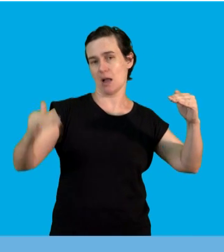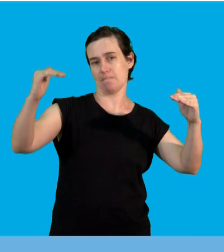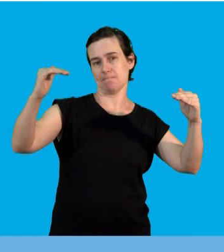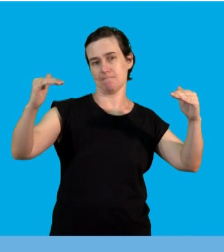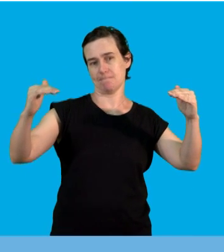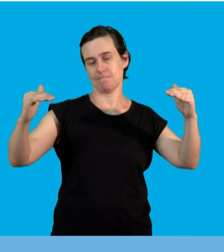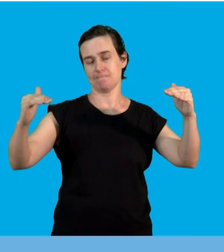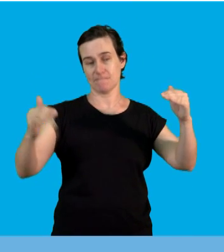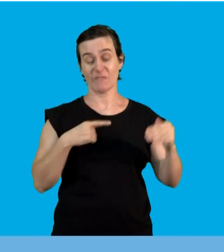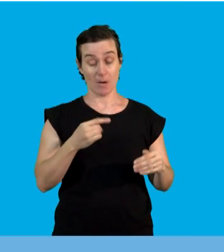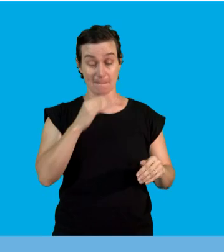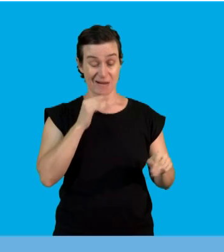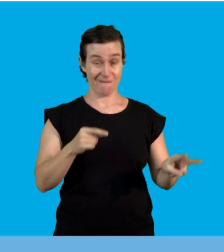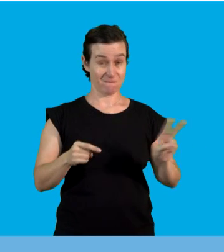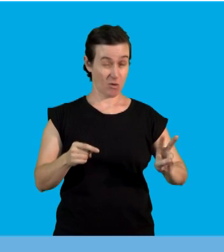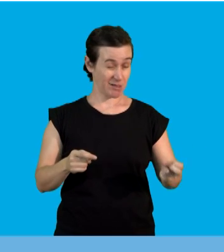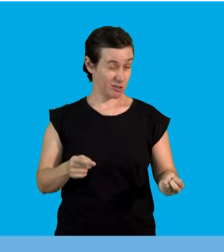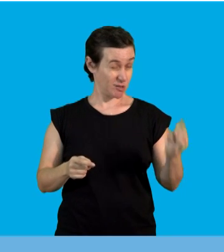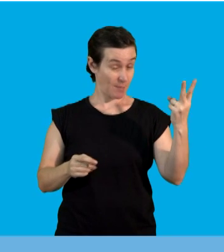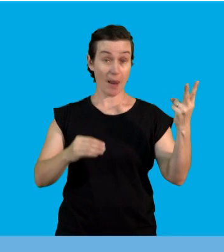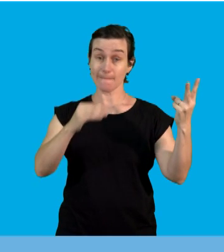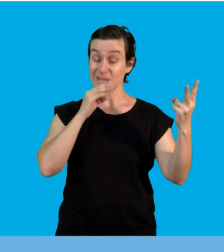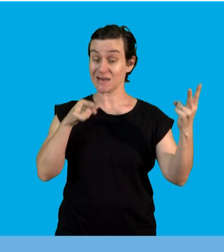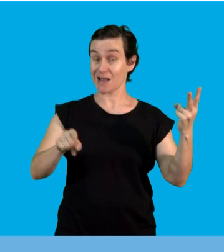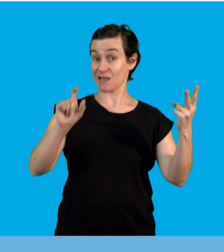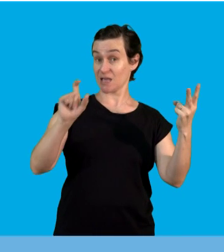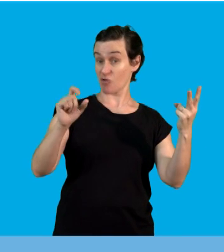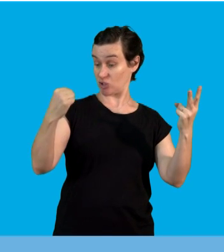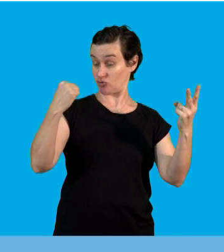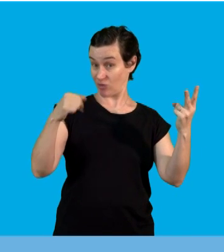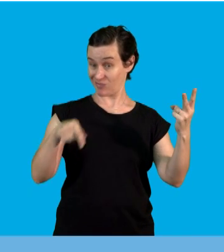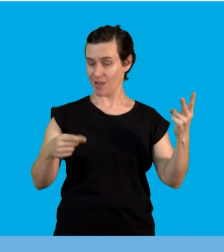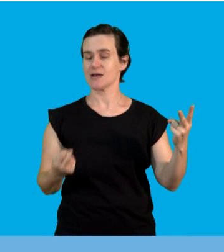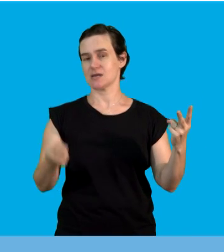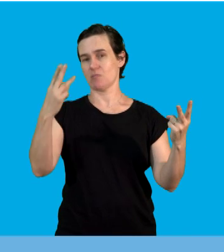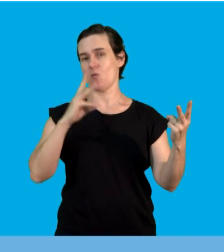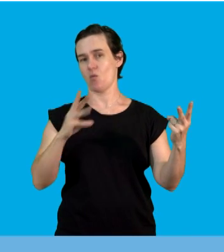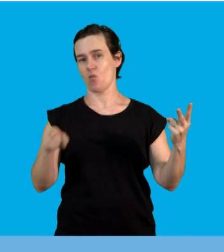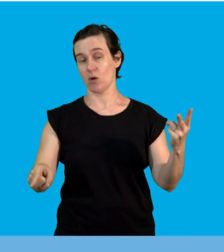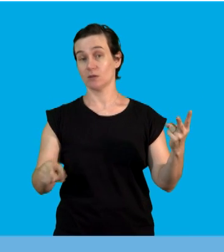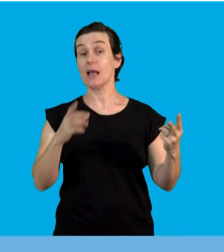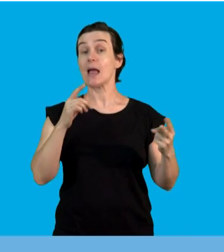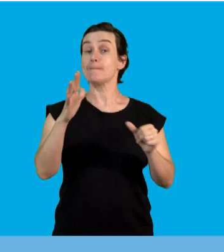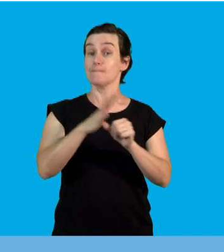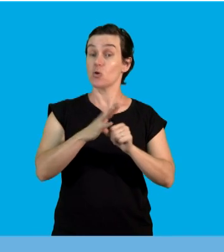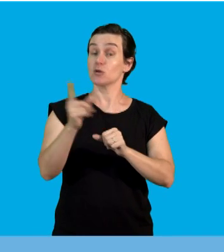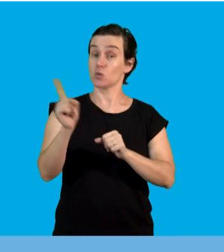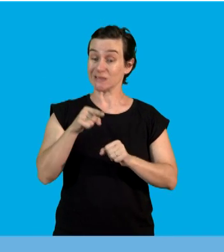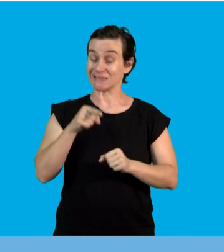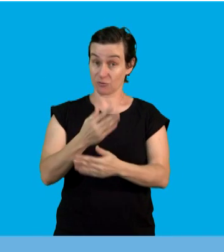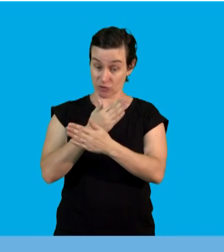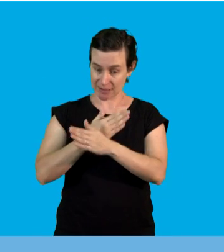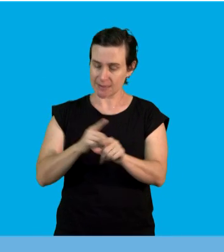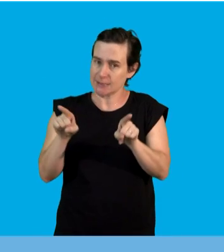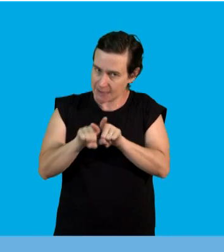potential difference, or if we double the voltage, we are also going to be doubling the current, provided that the resistance is going to remain the same in